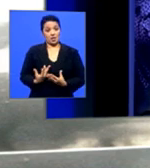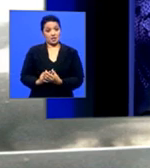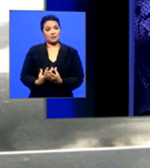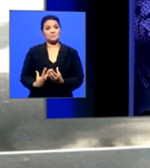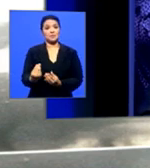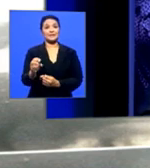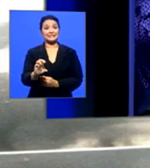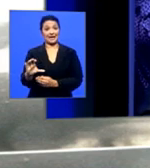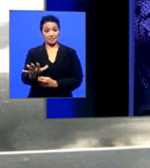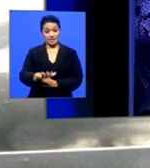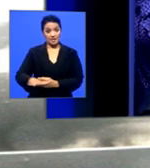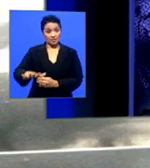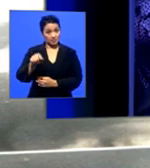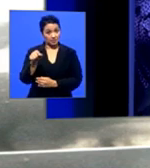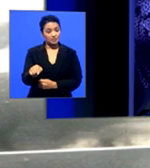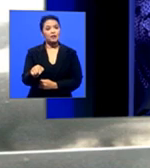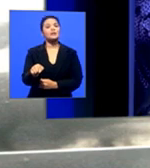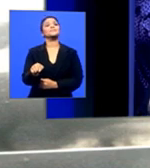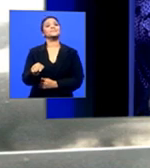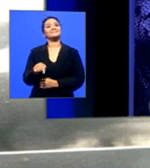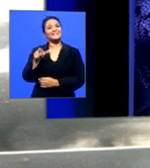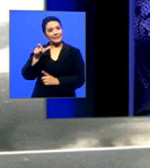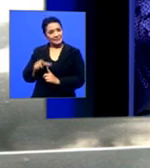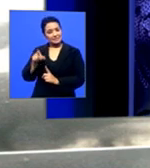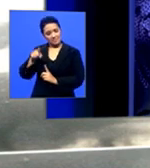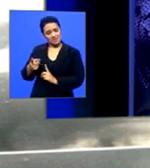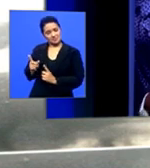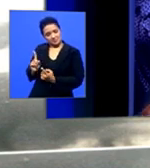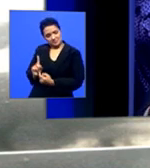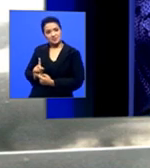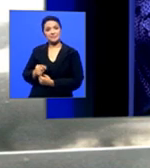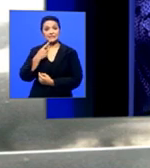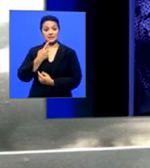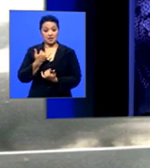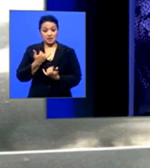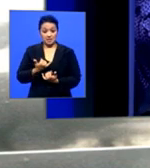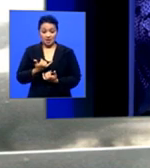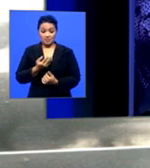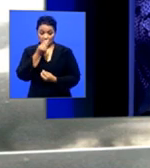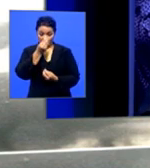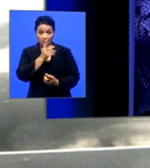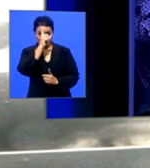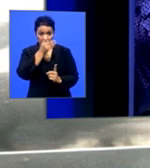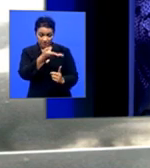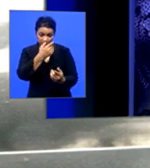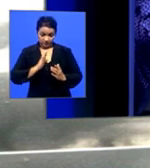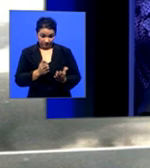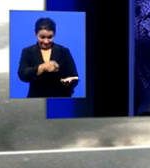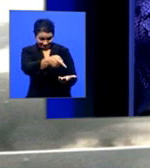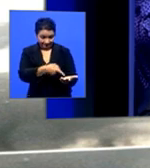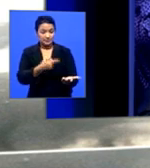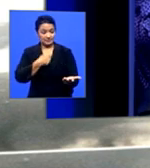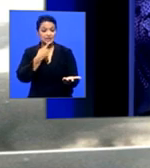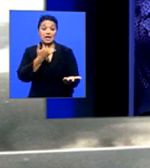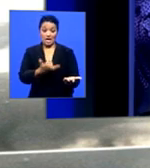to Eastern Cape. Yeah. Somebody must come and say, we are now taking you. Now